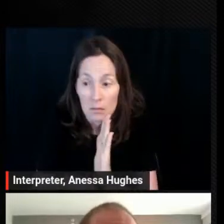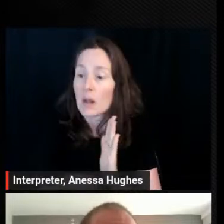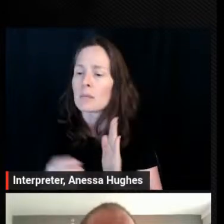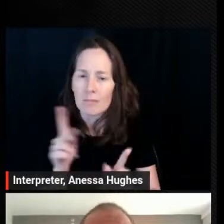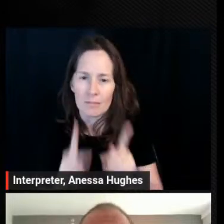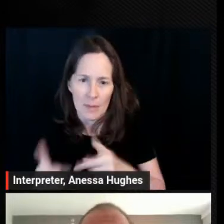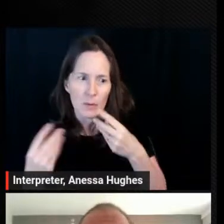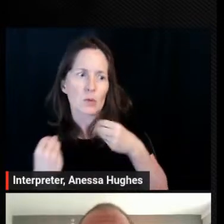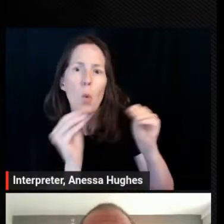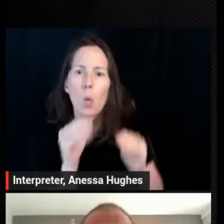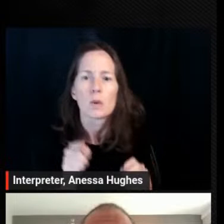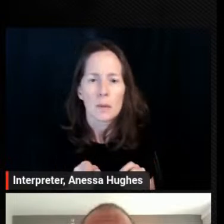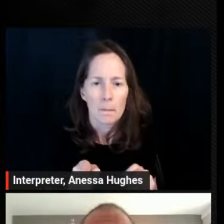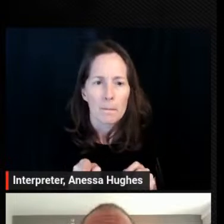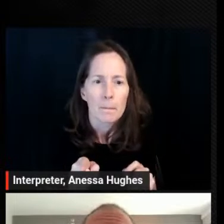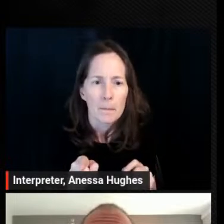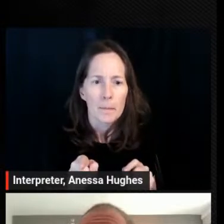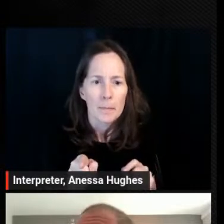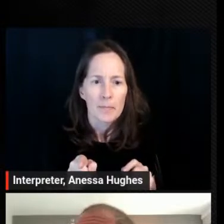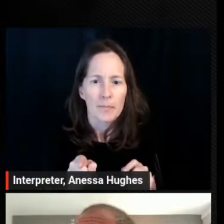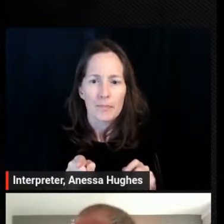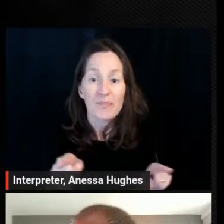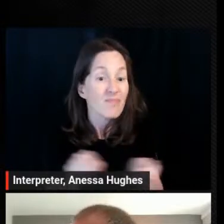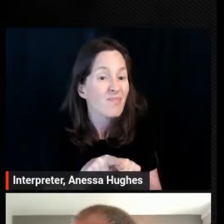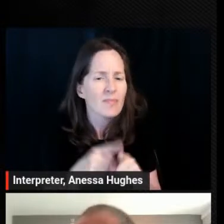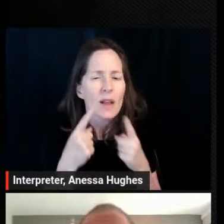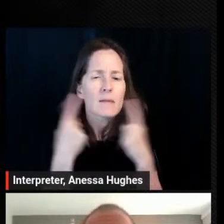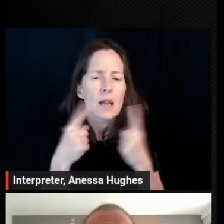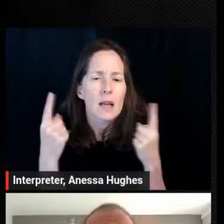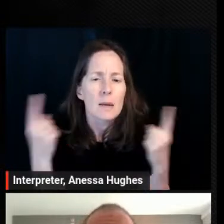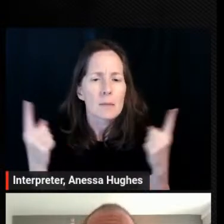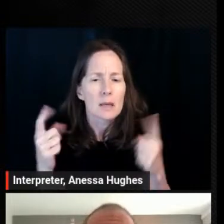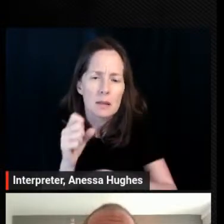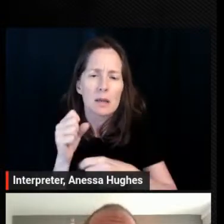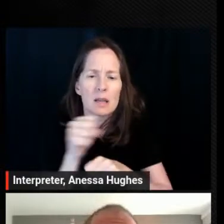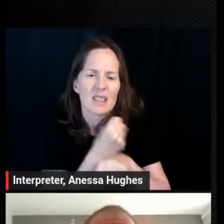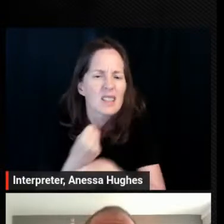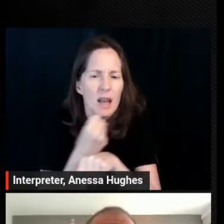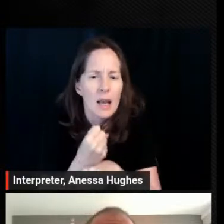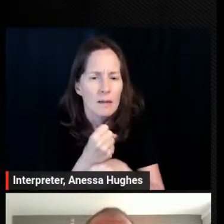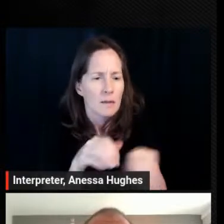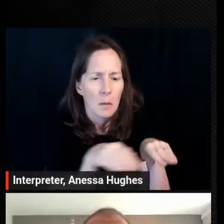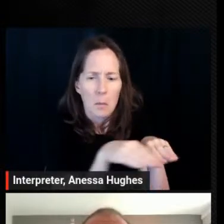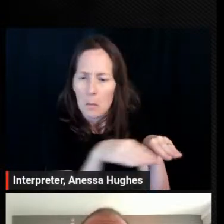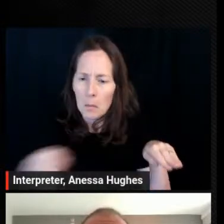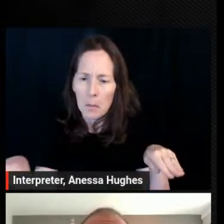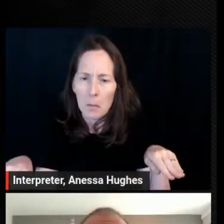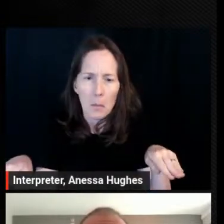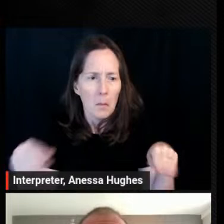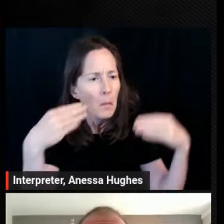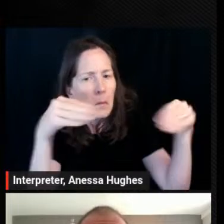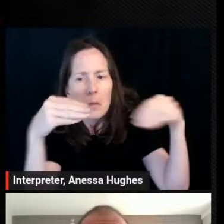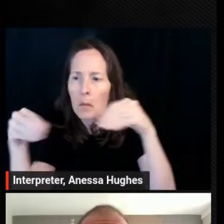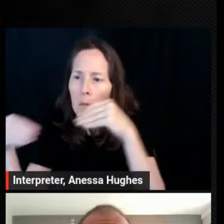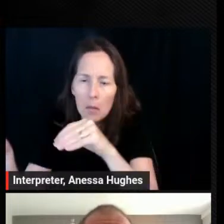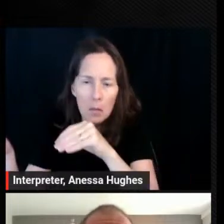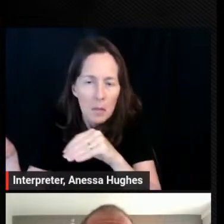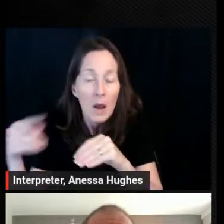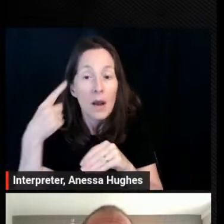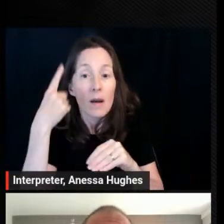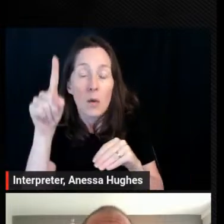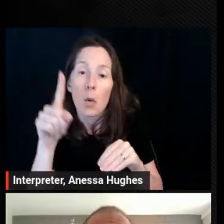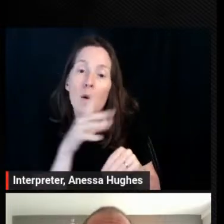slave showrooms to a planter who then put him to work in his sugar cane fields.